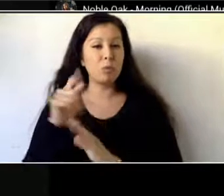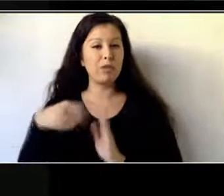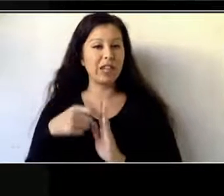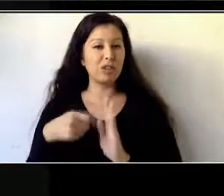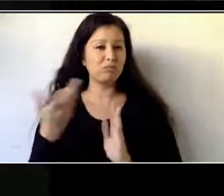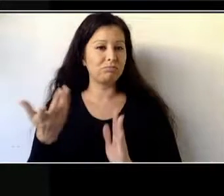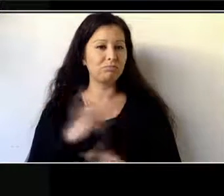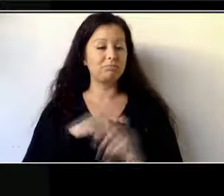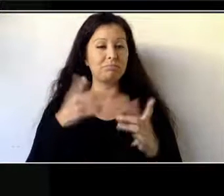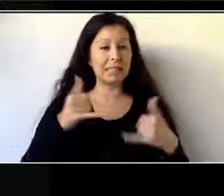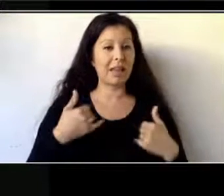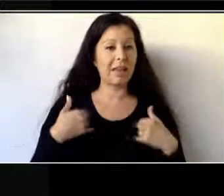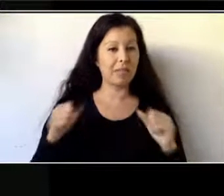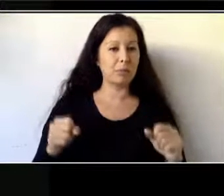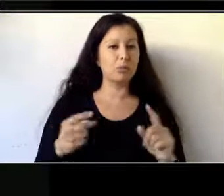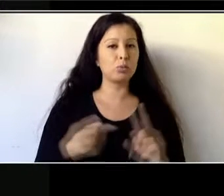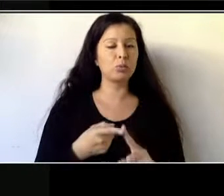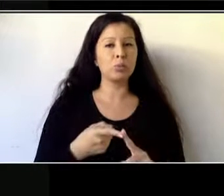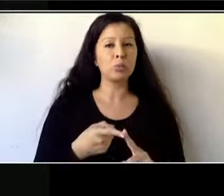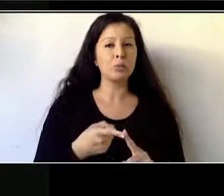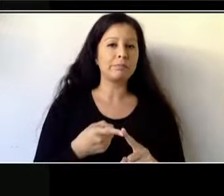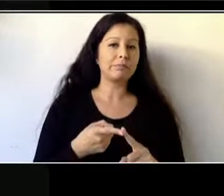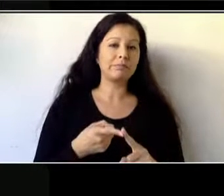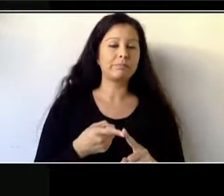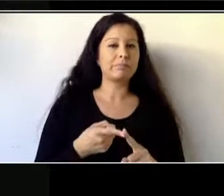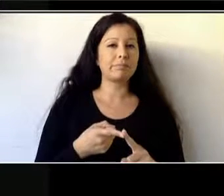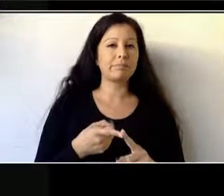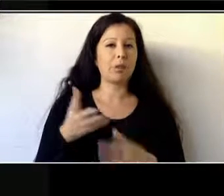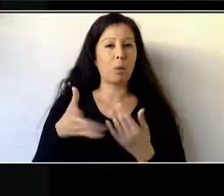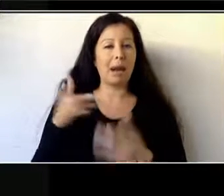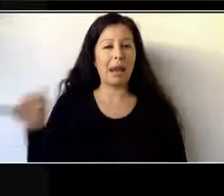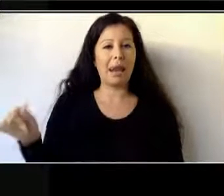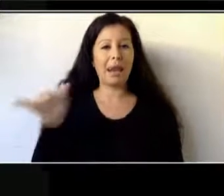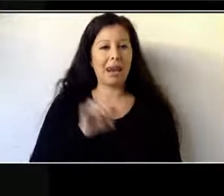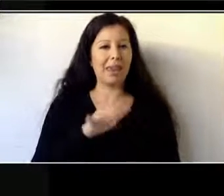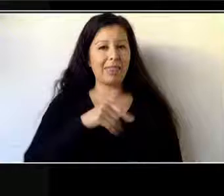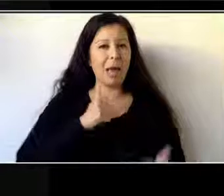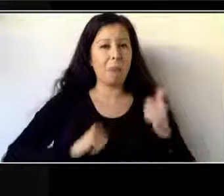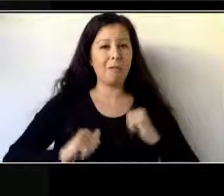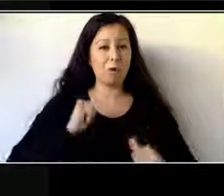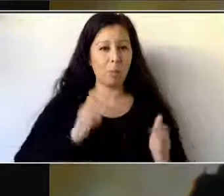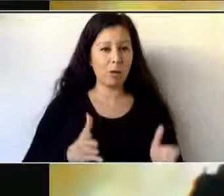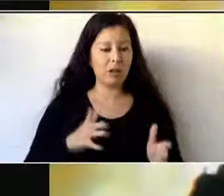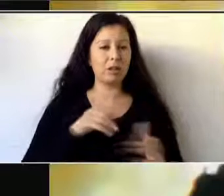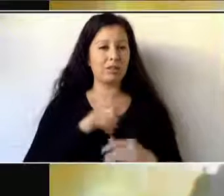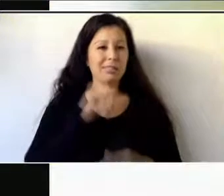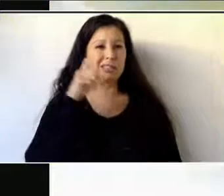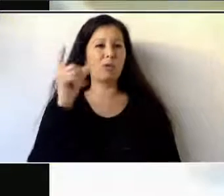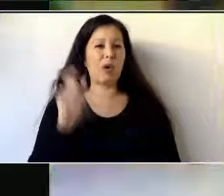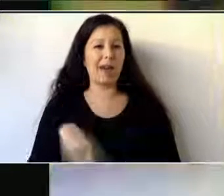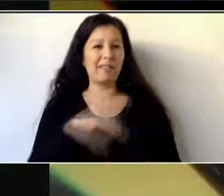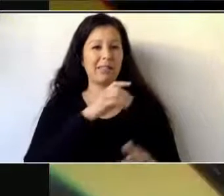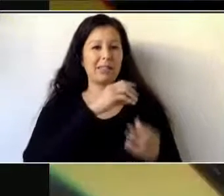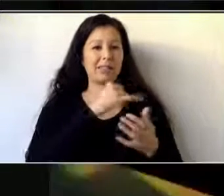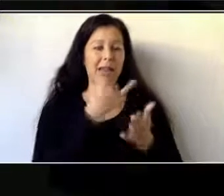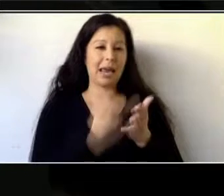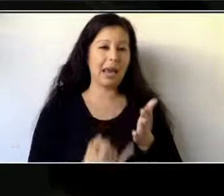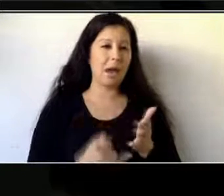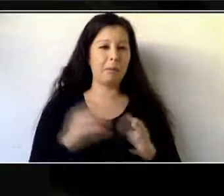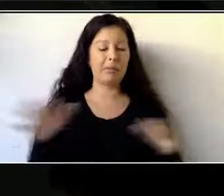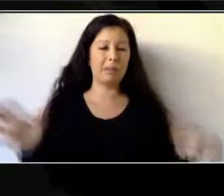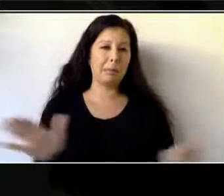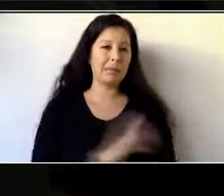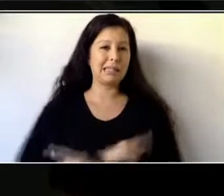but also still have the kind of likeliness of the performer without having to like, you know, animate a whole